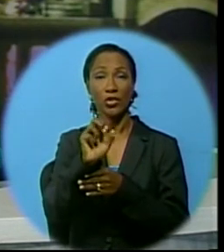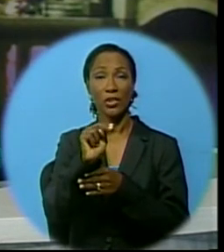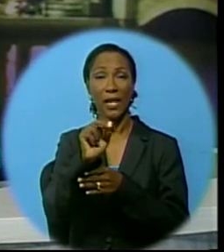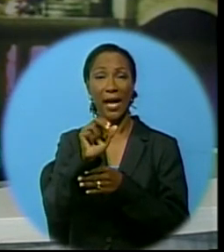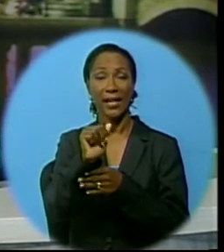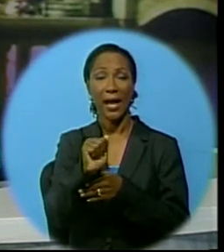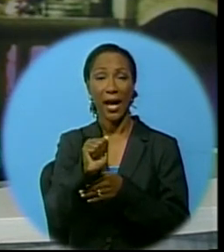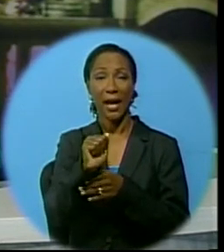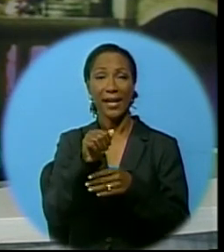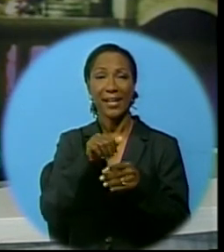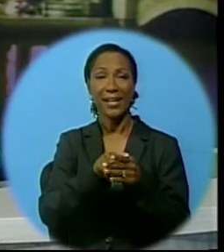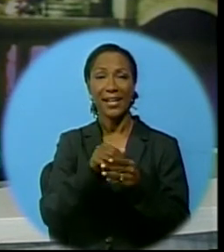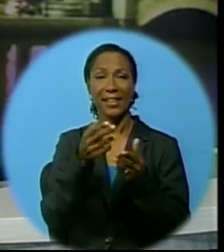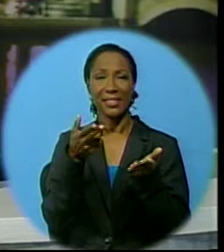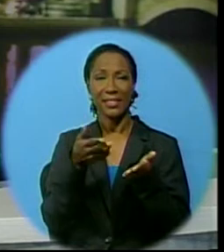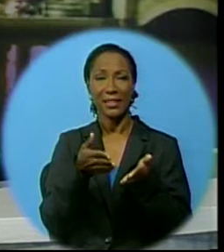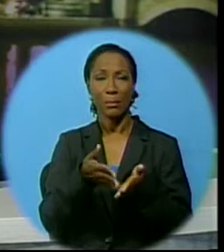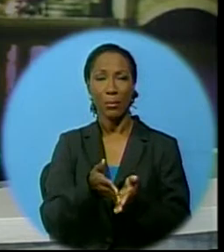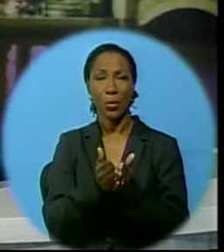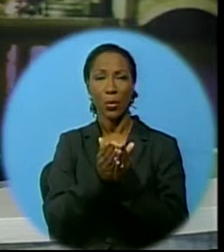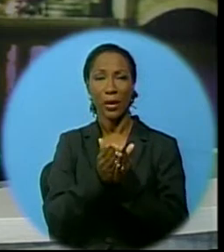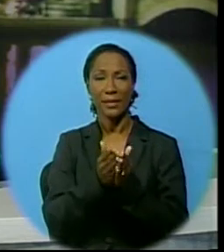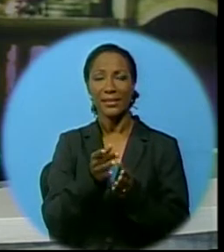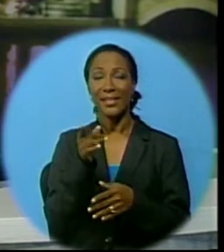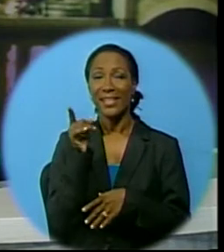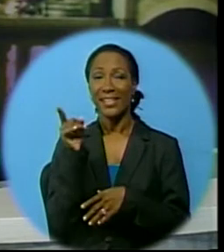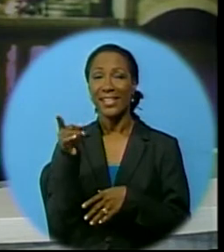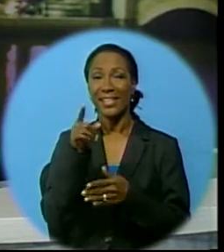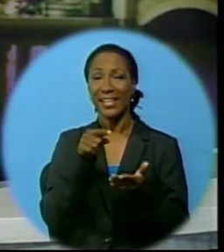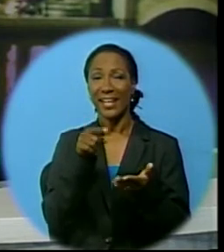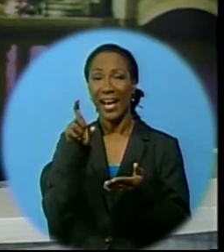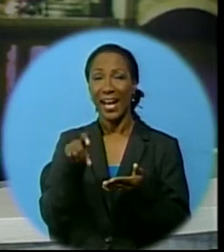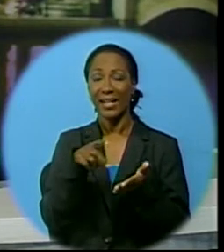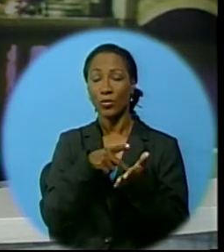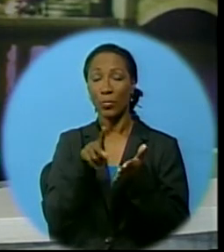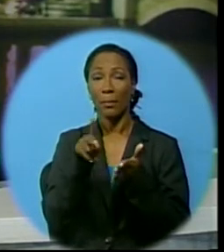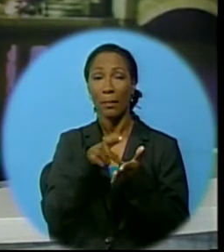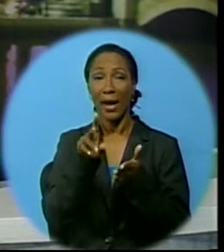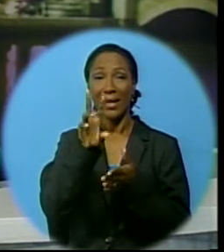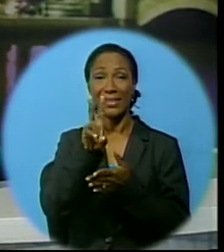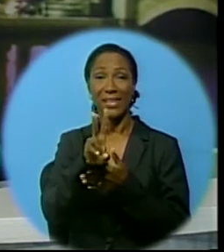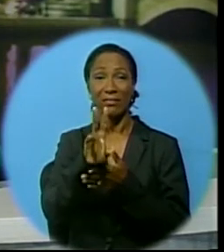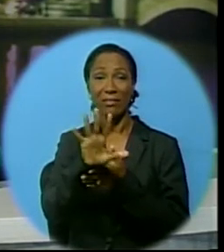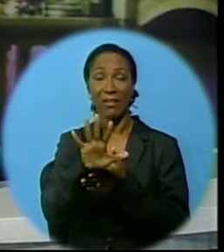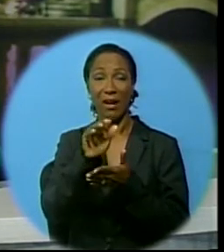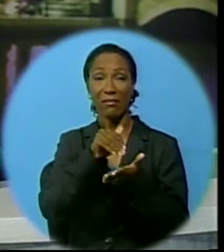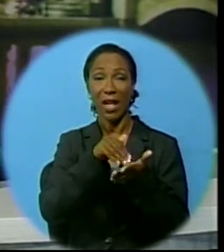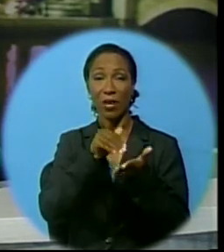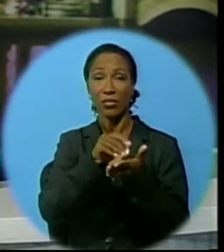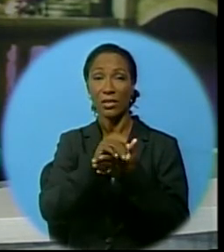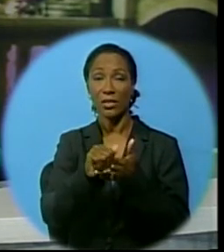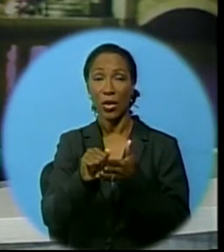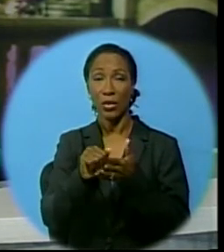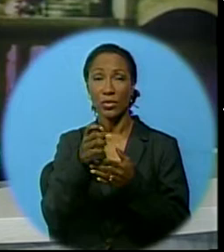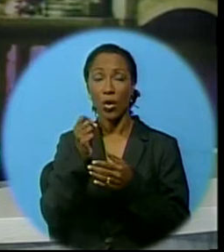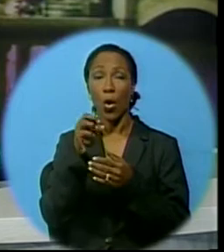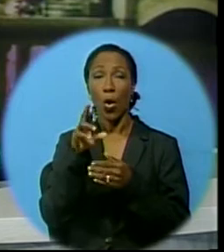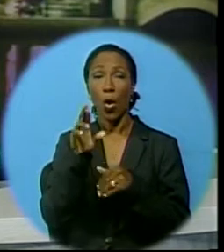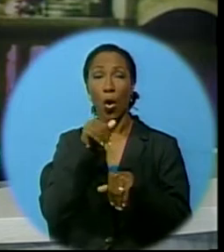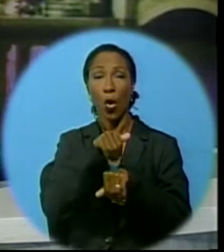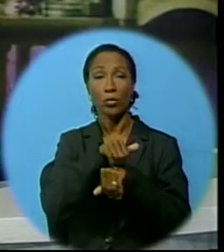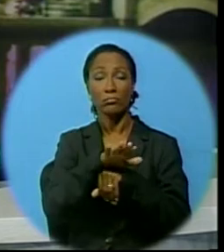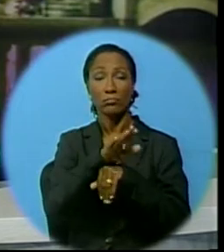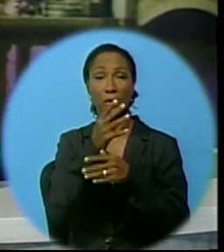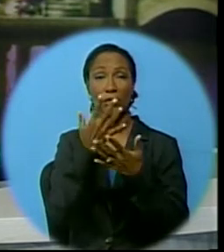fined $75,000 forthwith, or 2 years in prison, on the charge of trafficking, and on the charge of importation he was